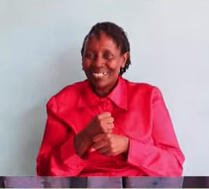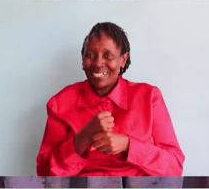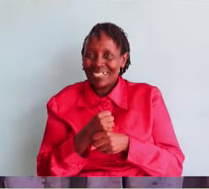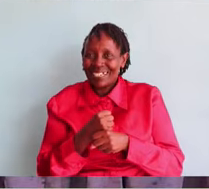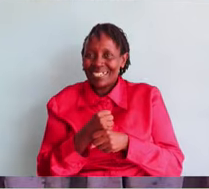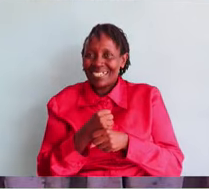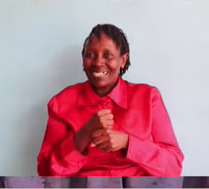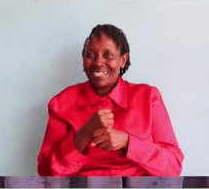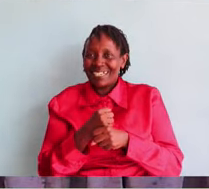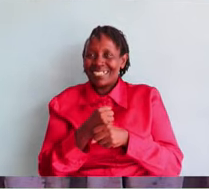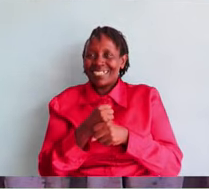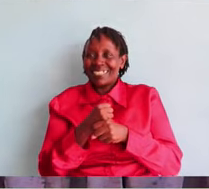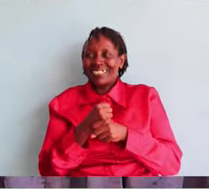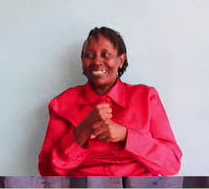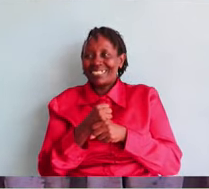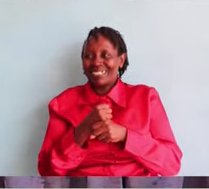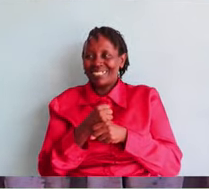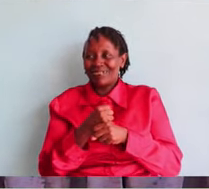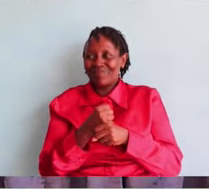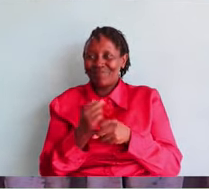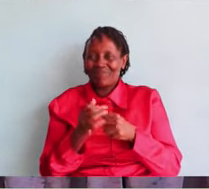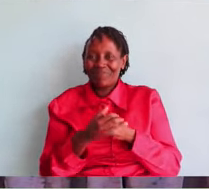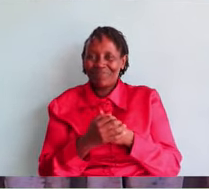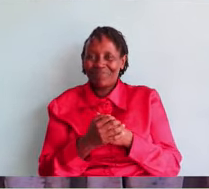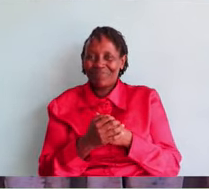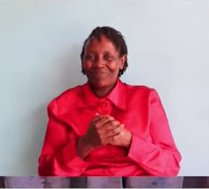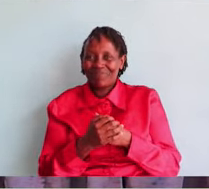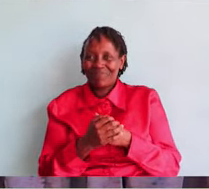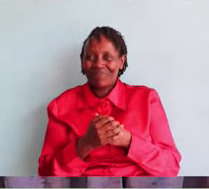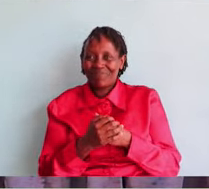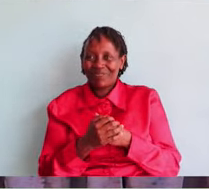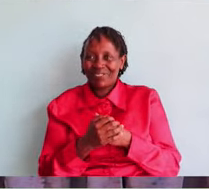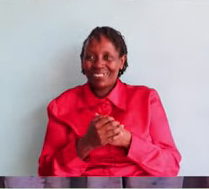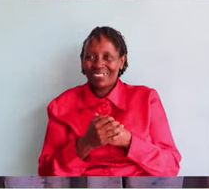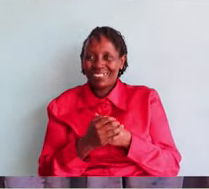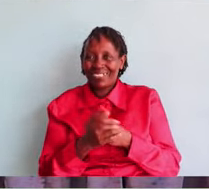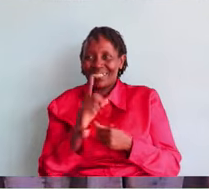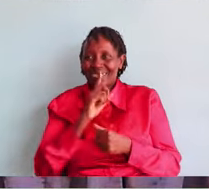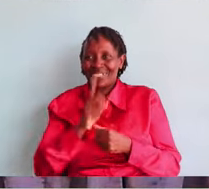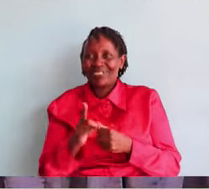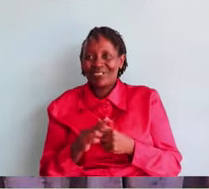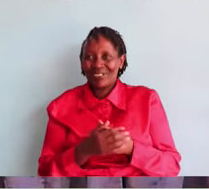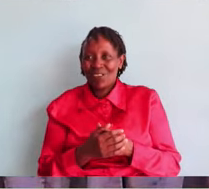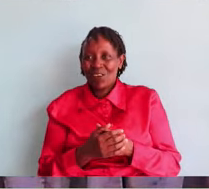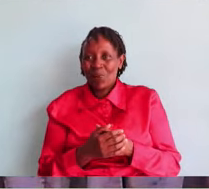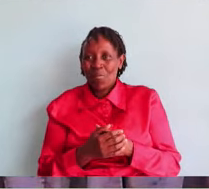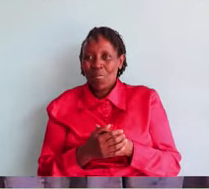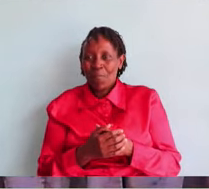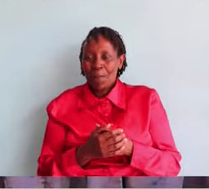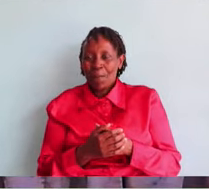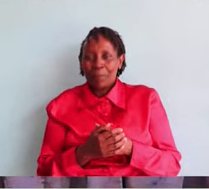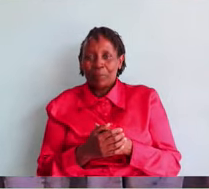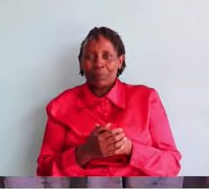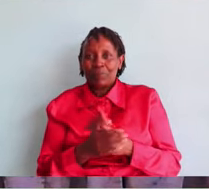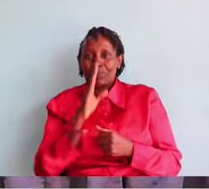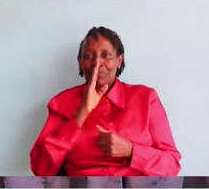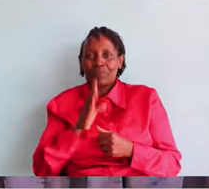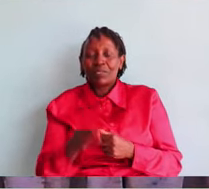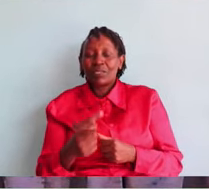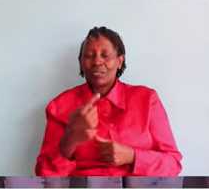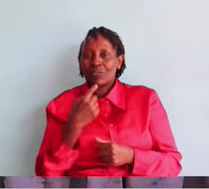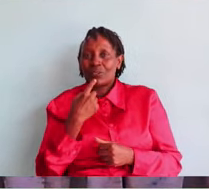said I read a commentator saying that. I'm not saying it myself. So So we are not being told here that you